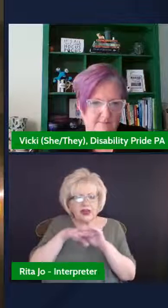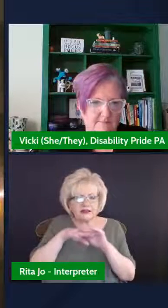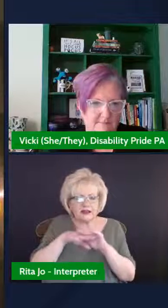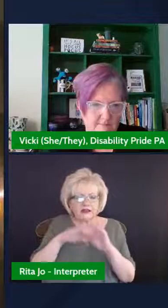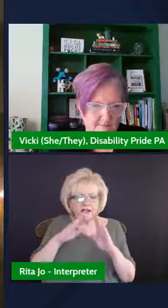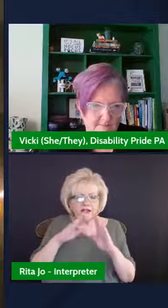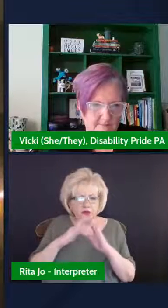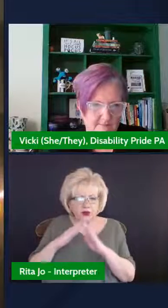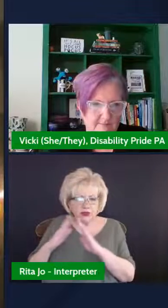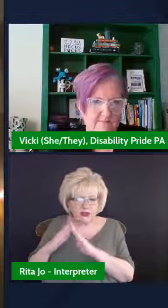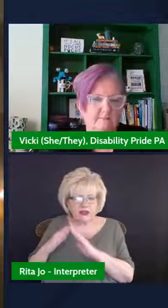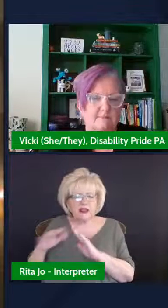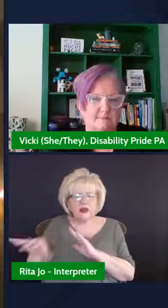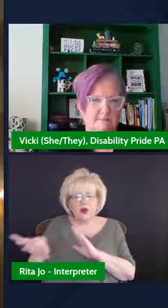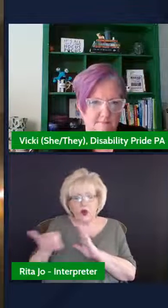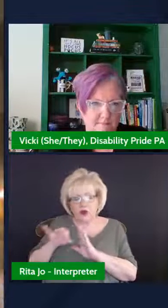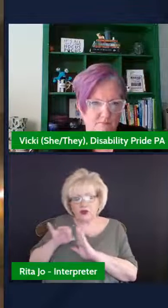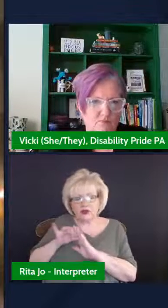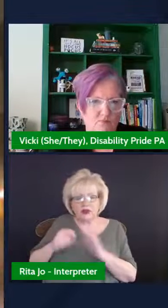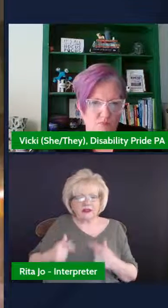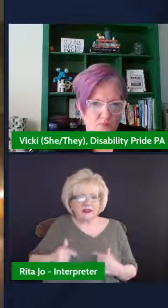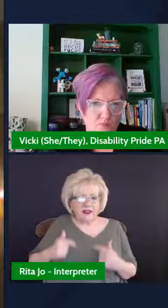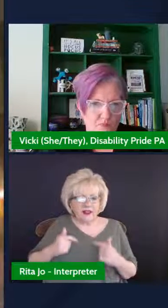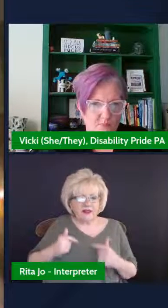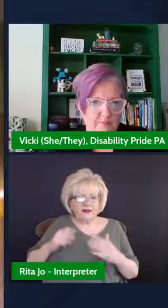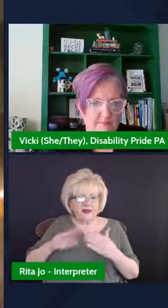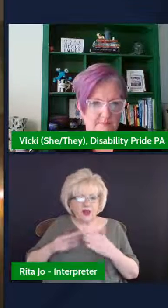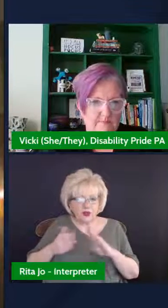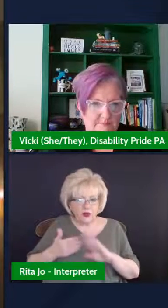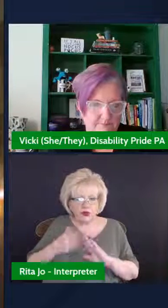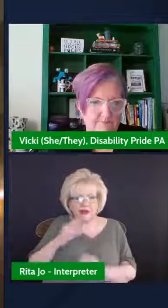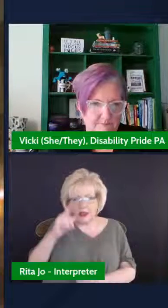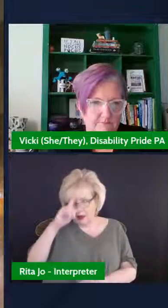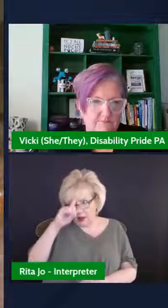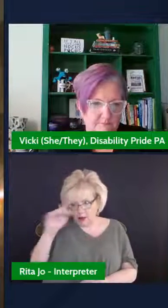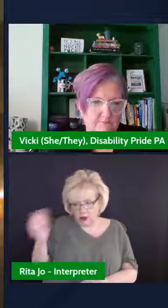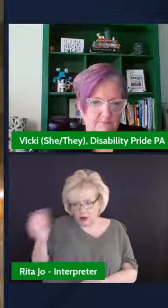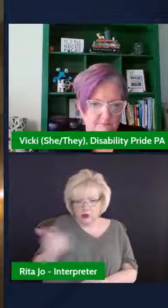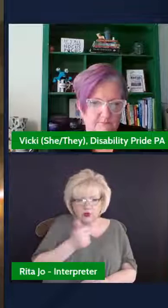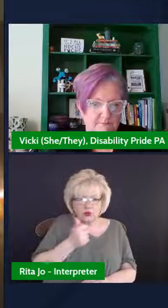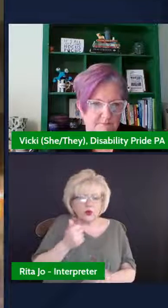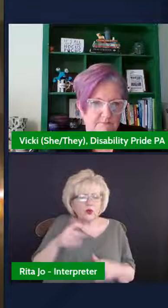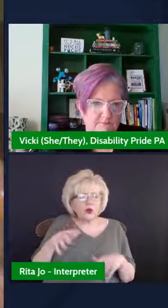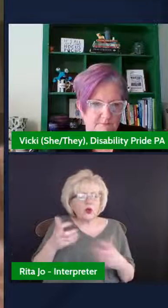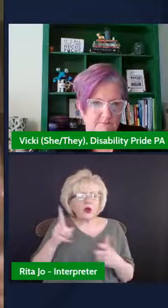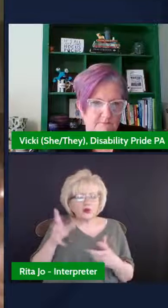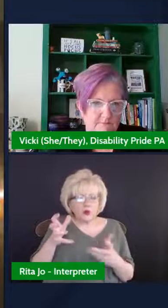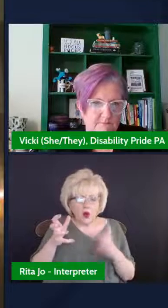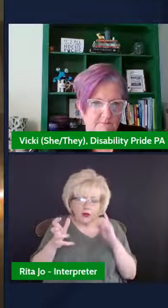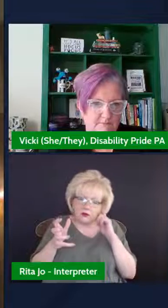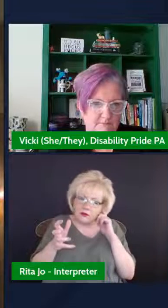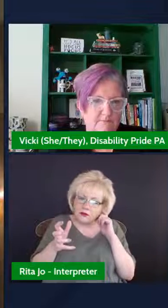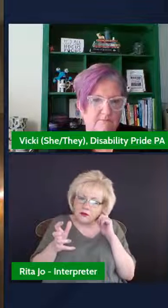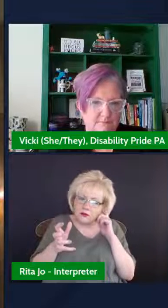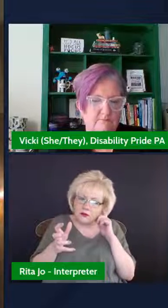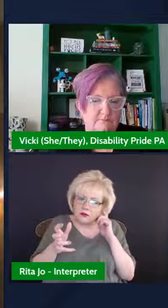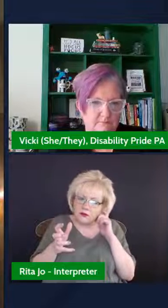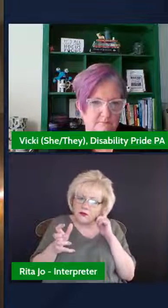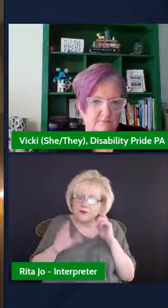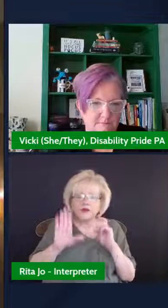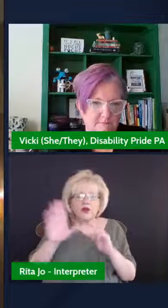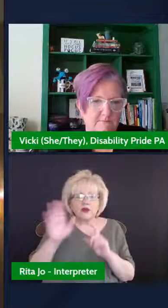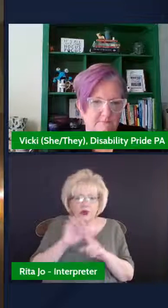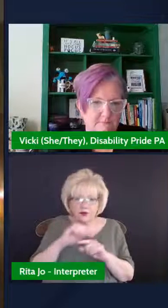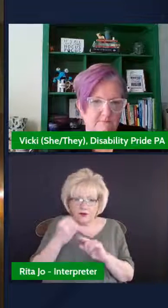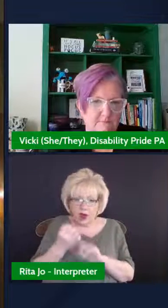have the choice to live in the community, and that it's up to them, it's up to you what you want your environment to be and look